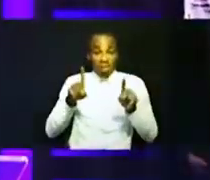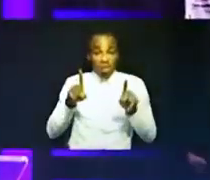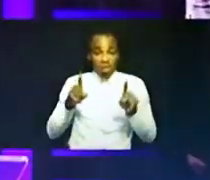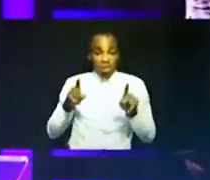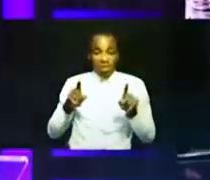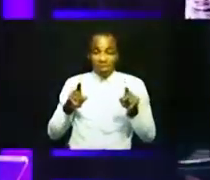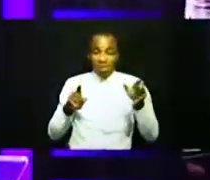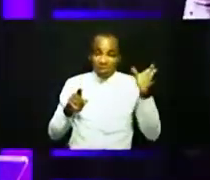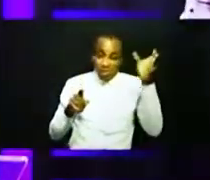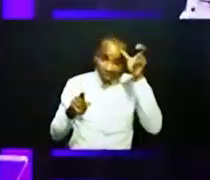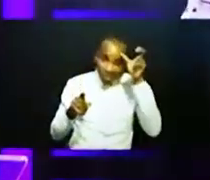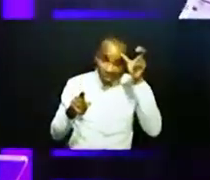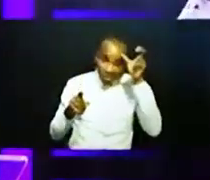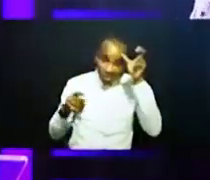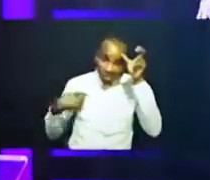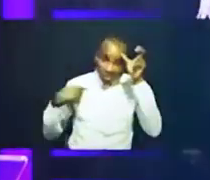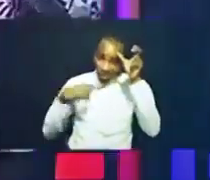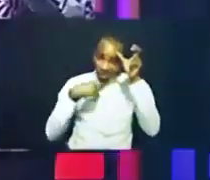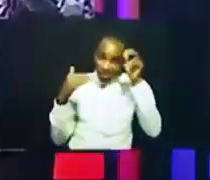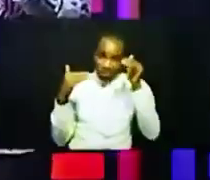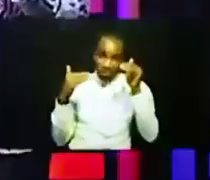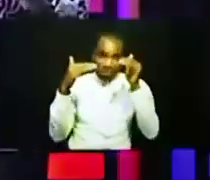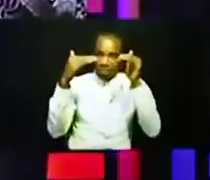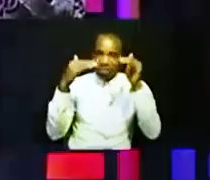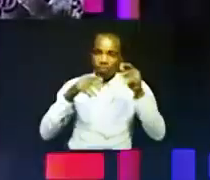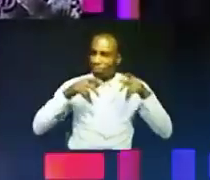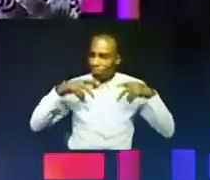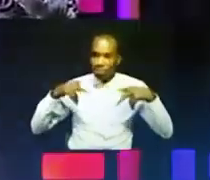with us.